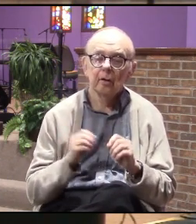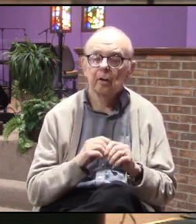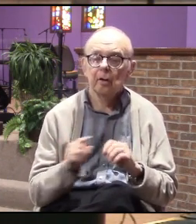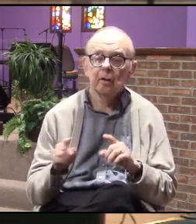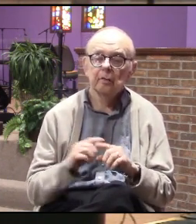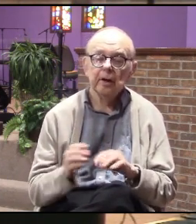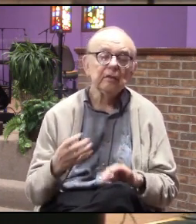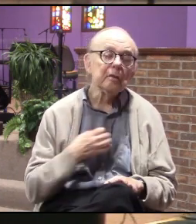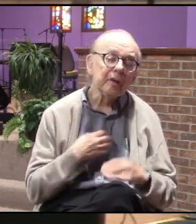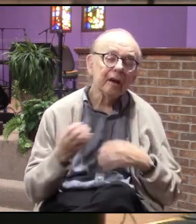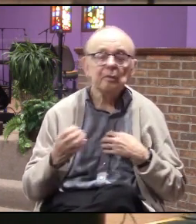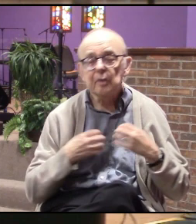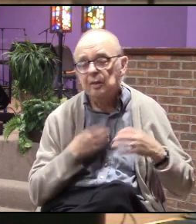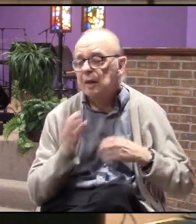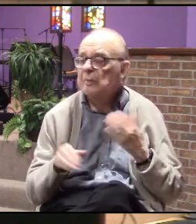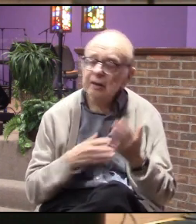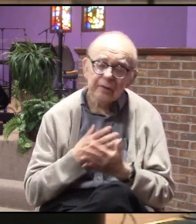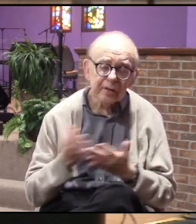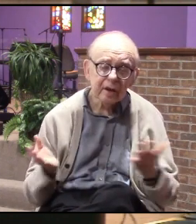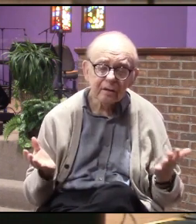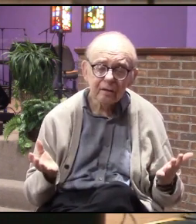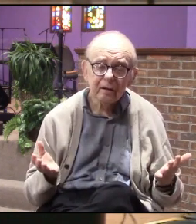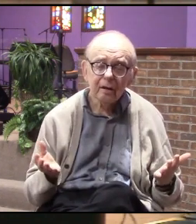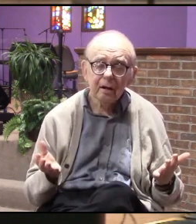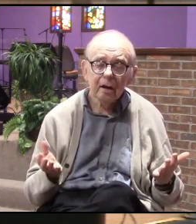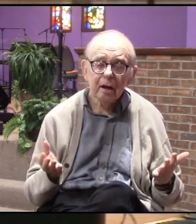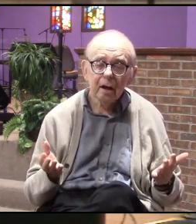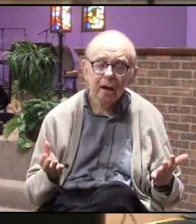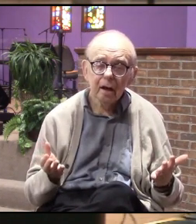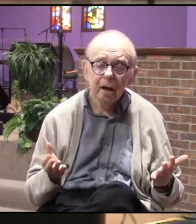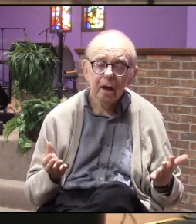going around complaining about everything,